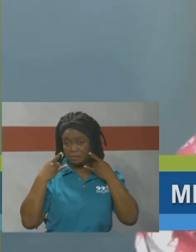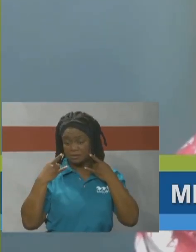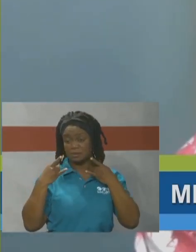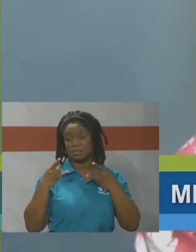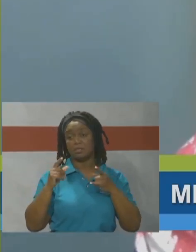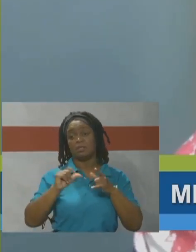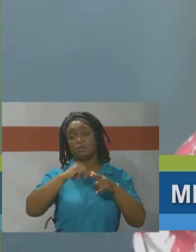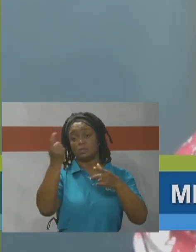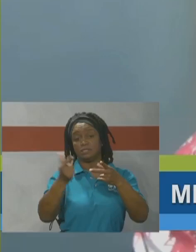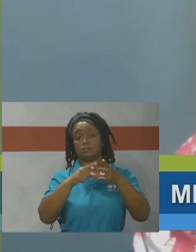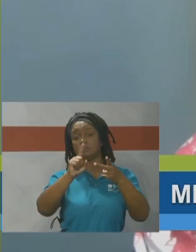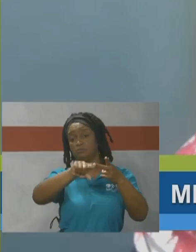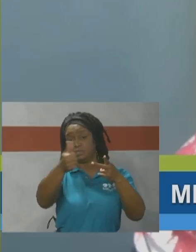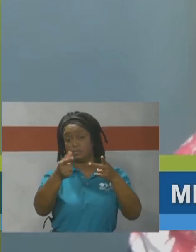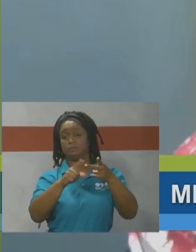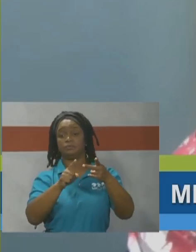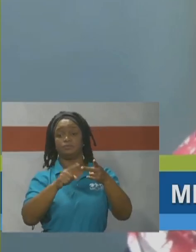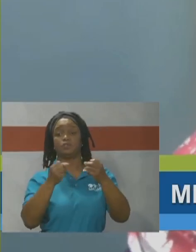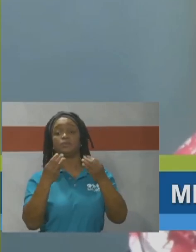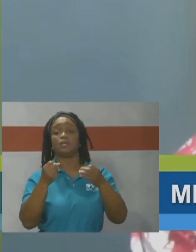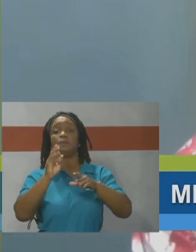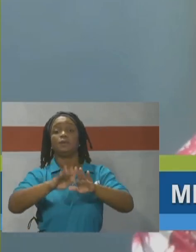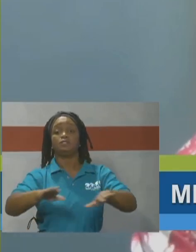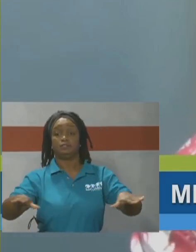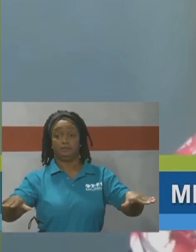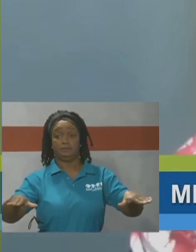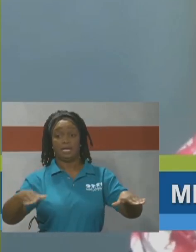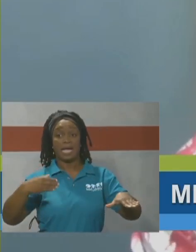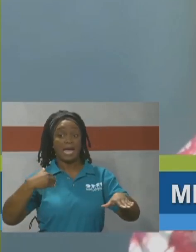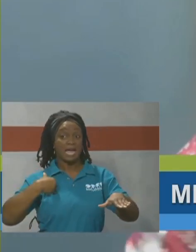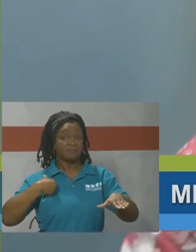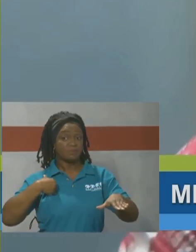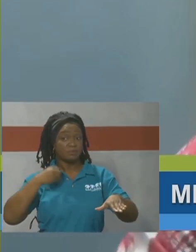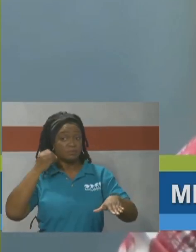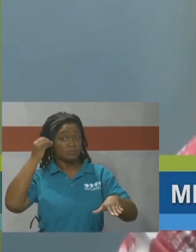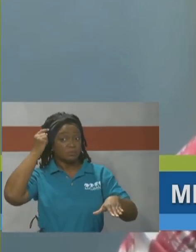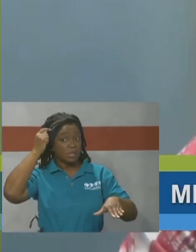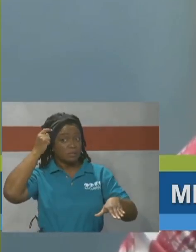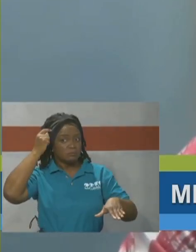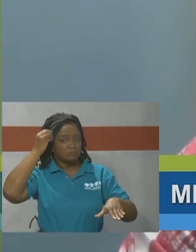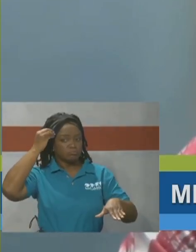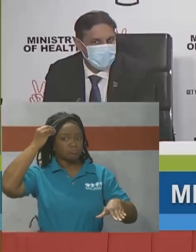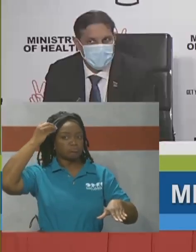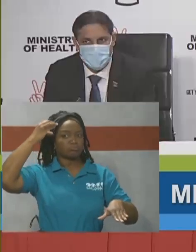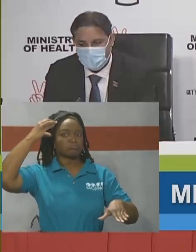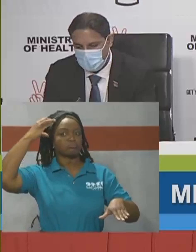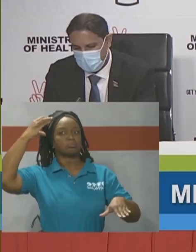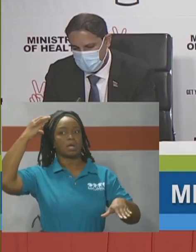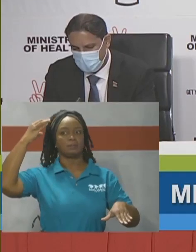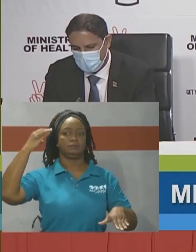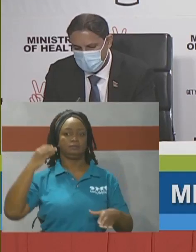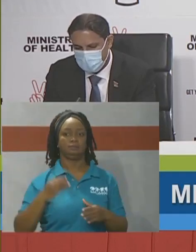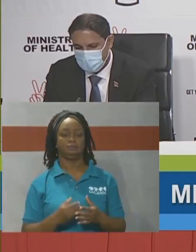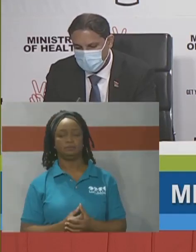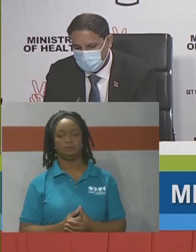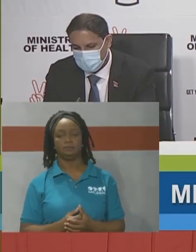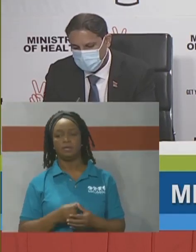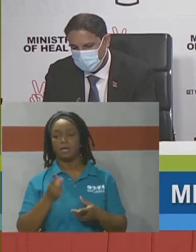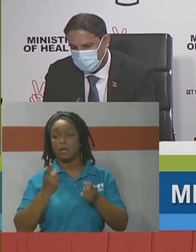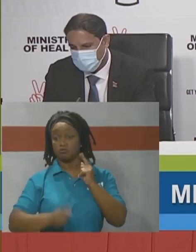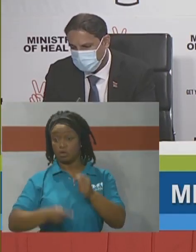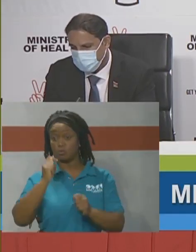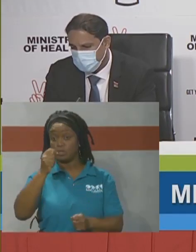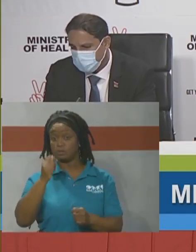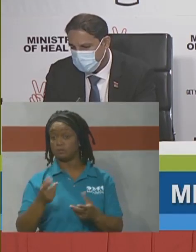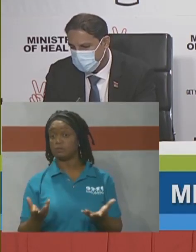brain issue have been confirmed here in TNT, and what's the prevalence of it? Okay, thank you very much. I'll take the